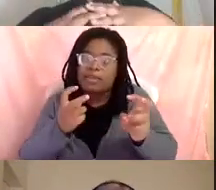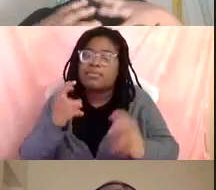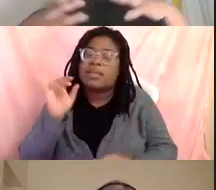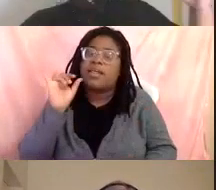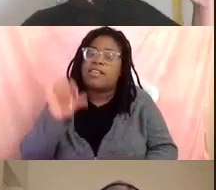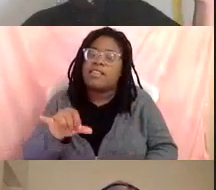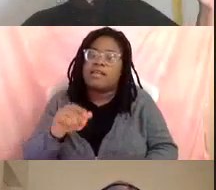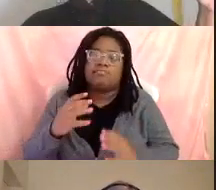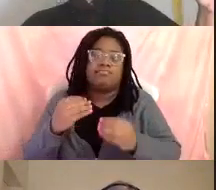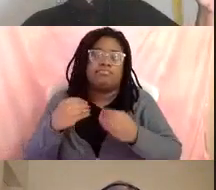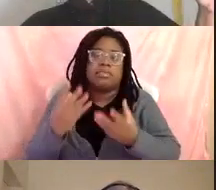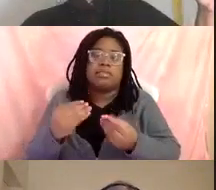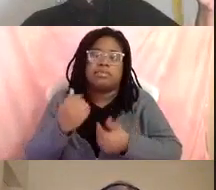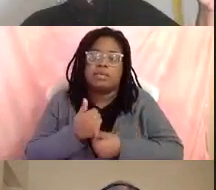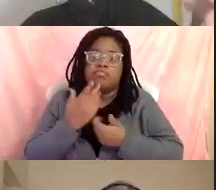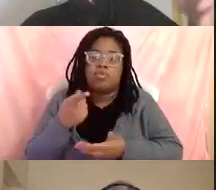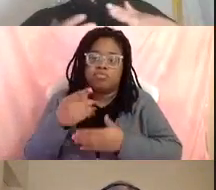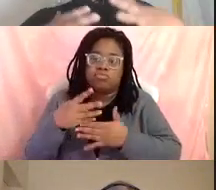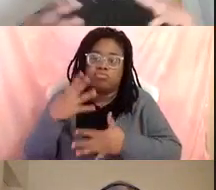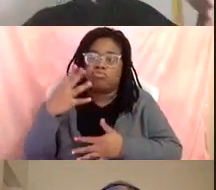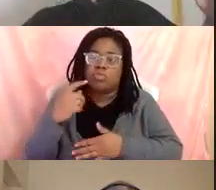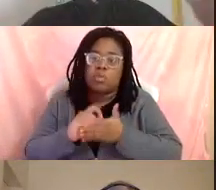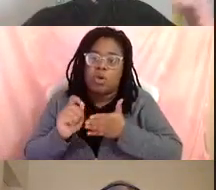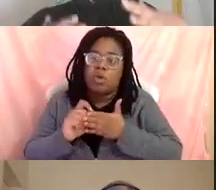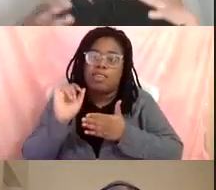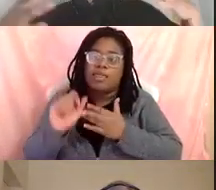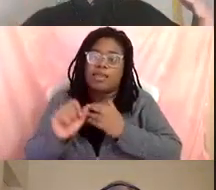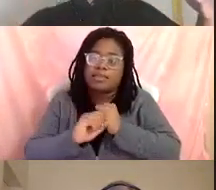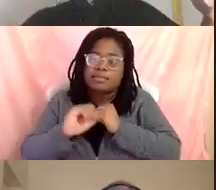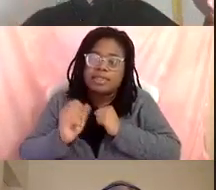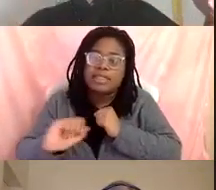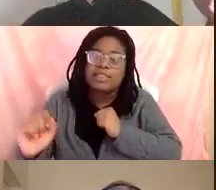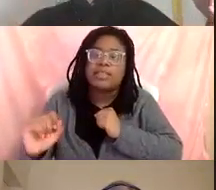poem of many, many lines that's like expanding and